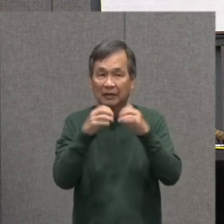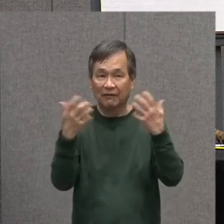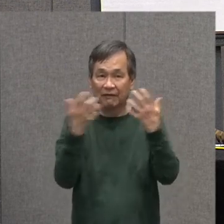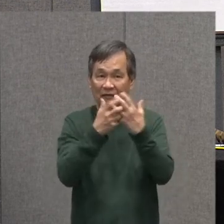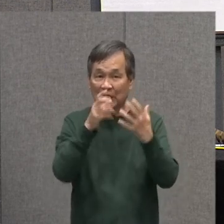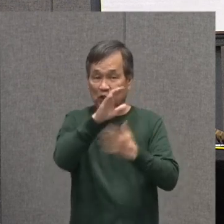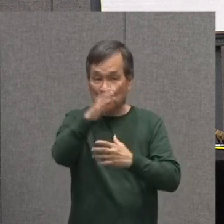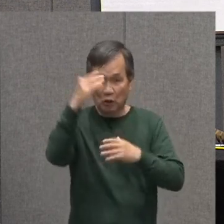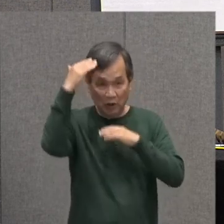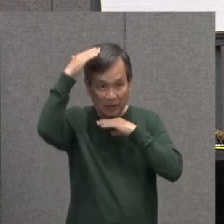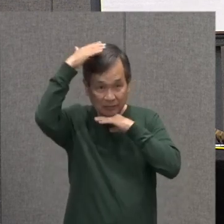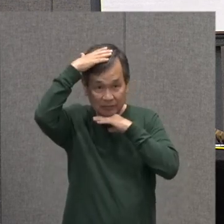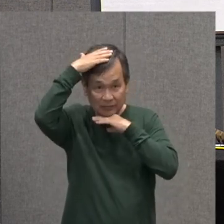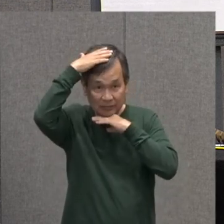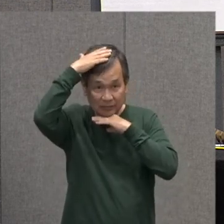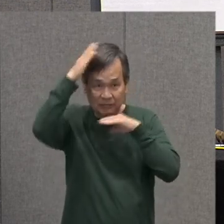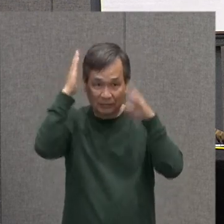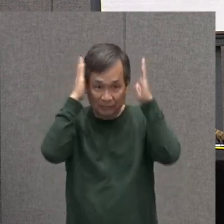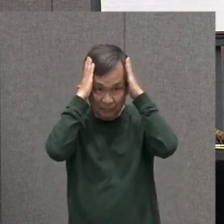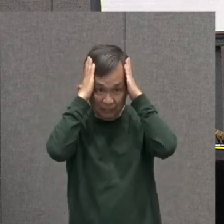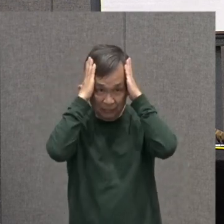too. Okay.